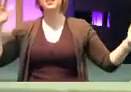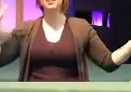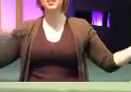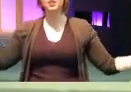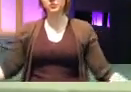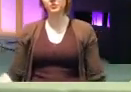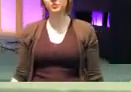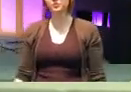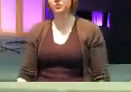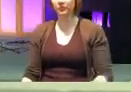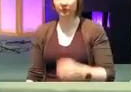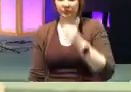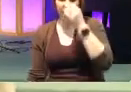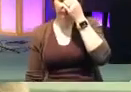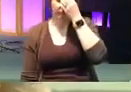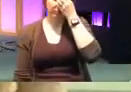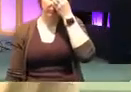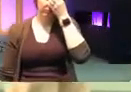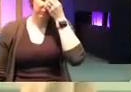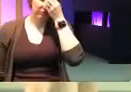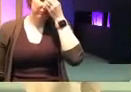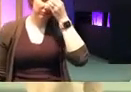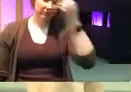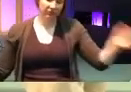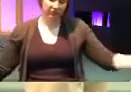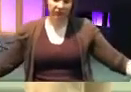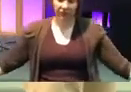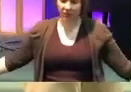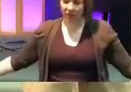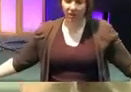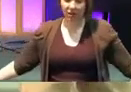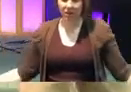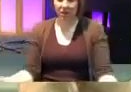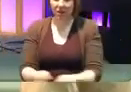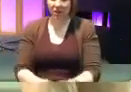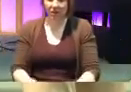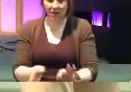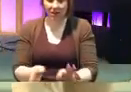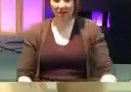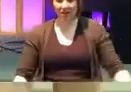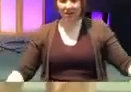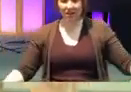right to Him with all boldness. Allow the Spirit to empower you. You're worthy of it all.